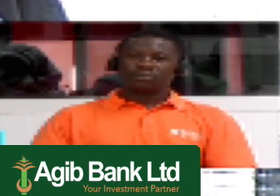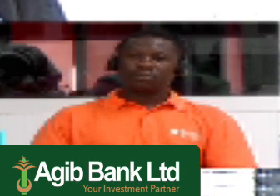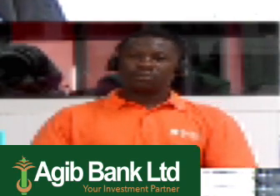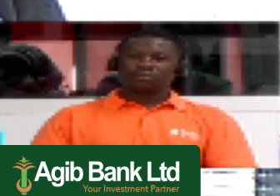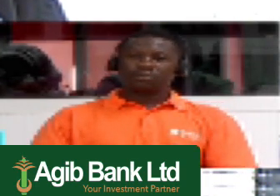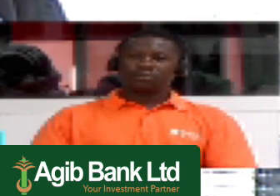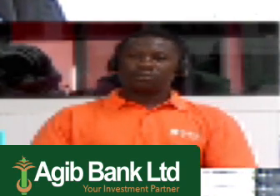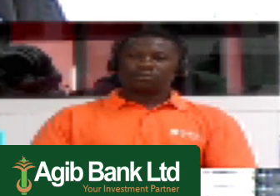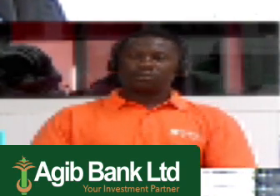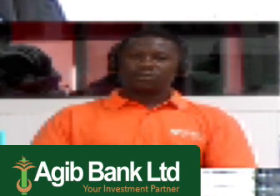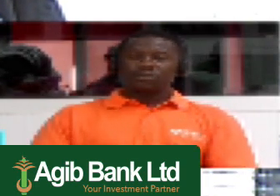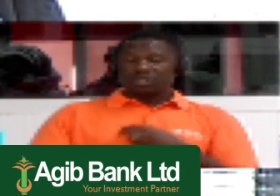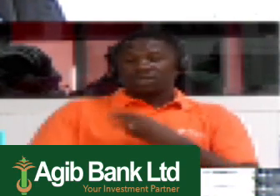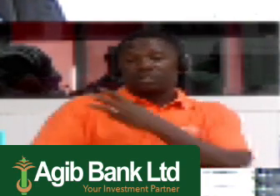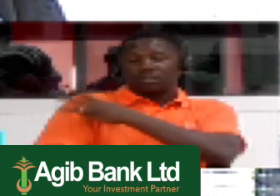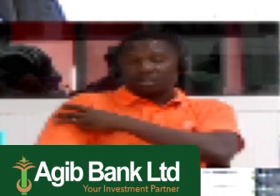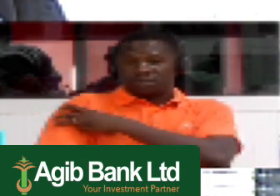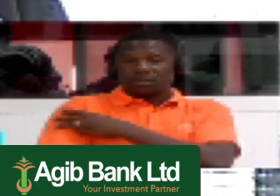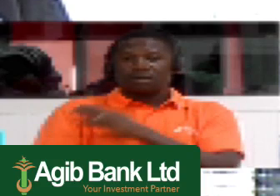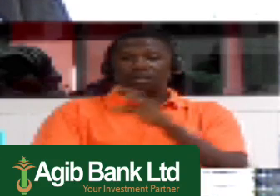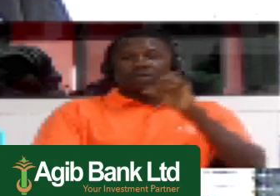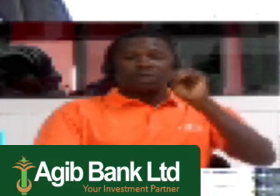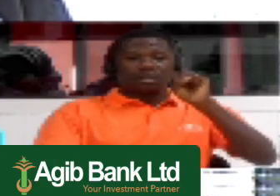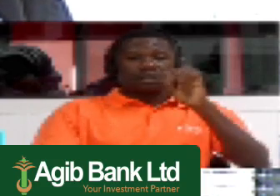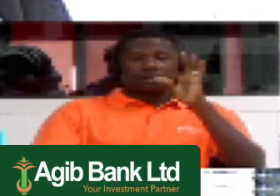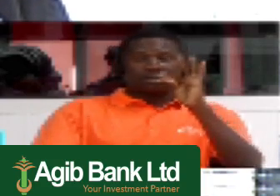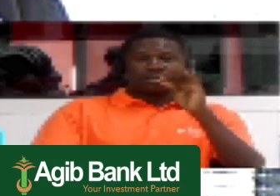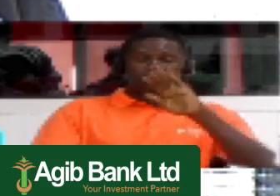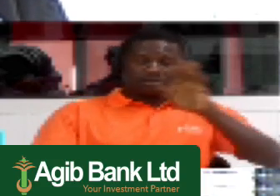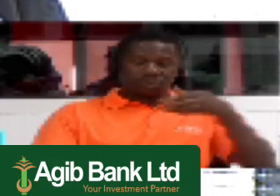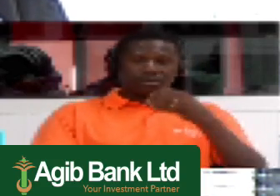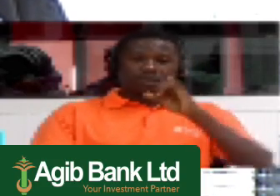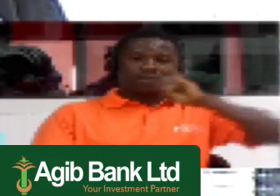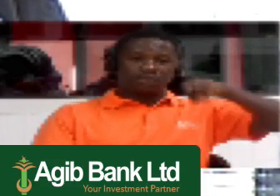Sergeant ST Job. Staff Sergeant ST Job.